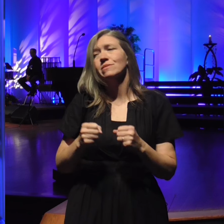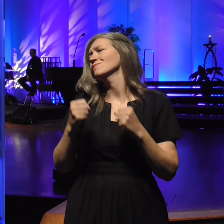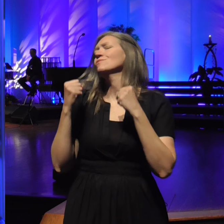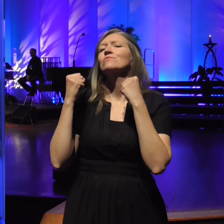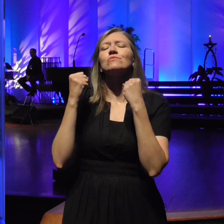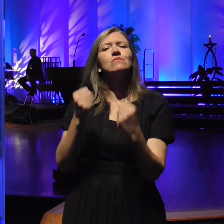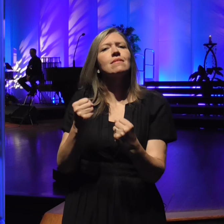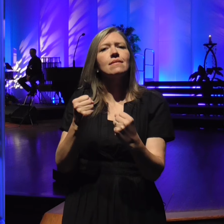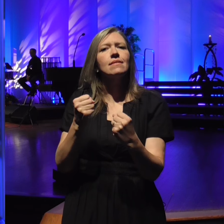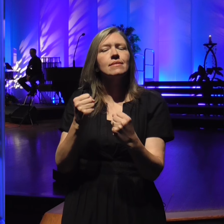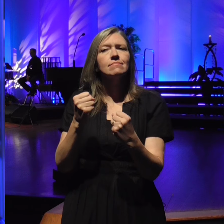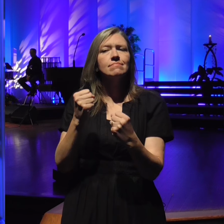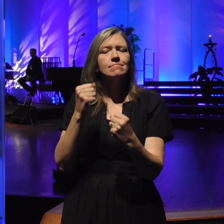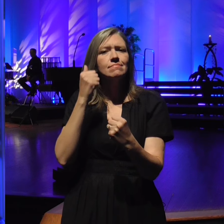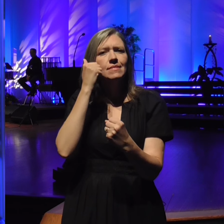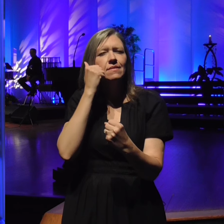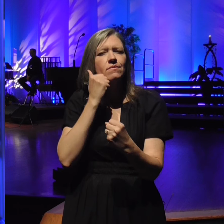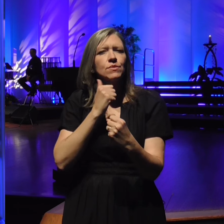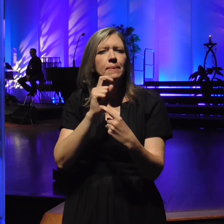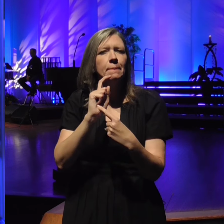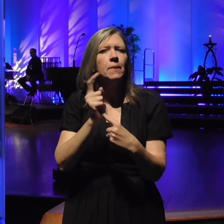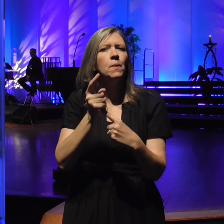day.